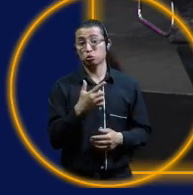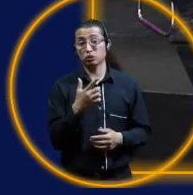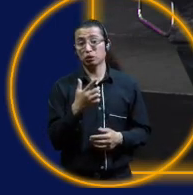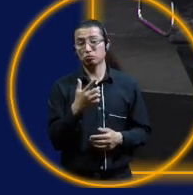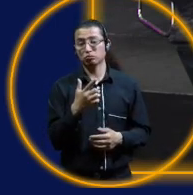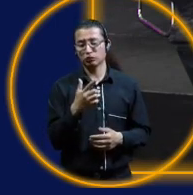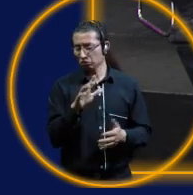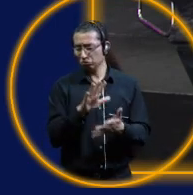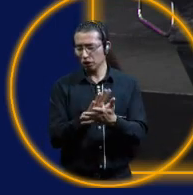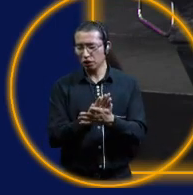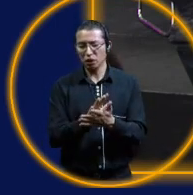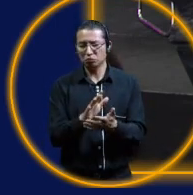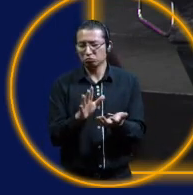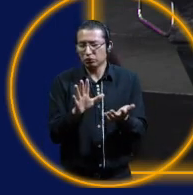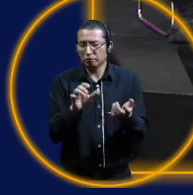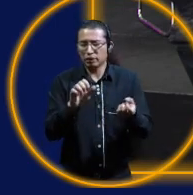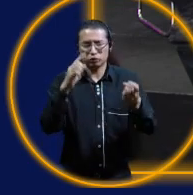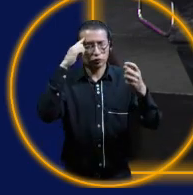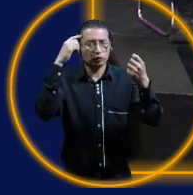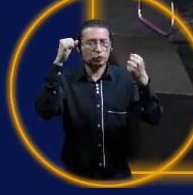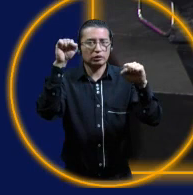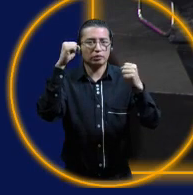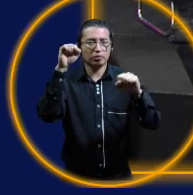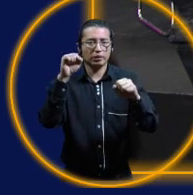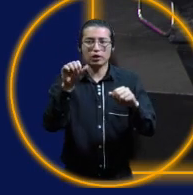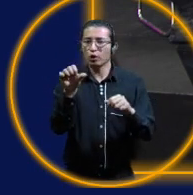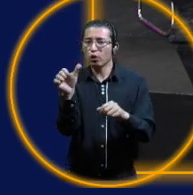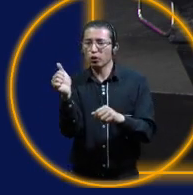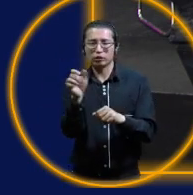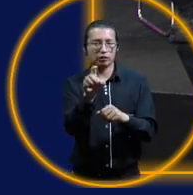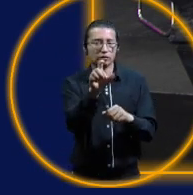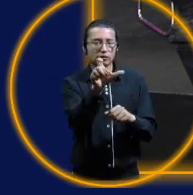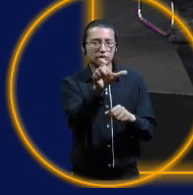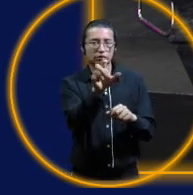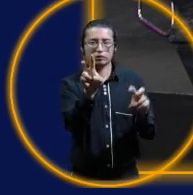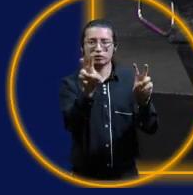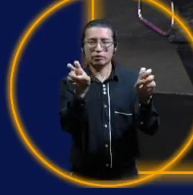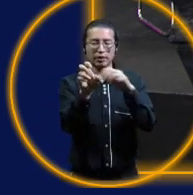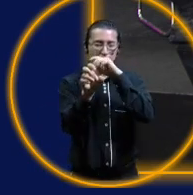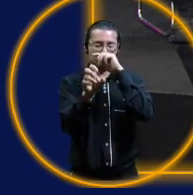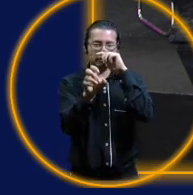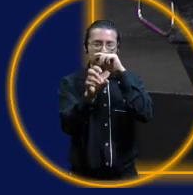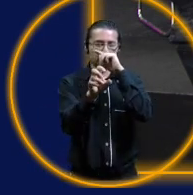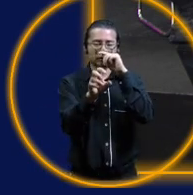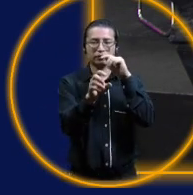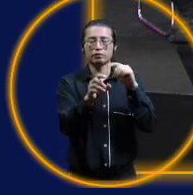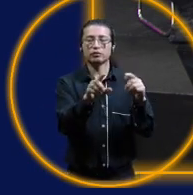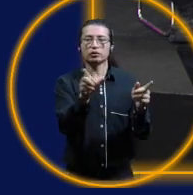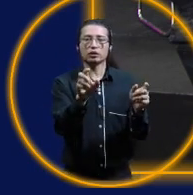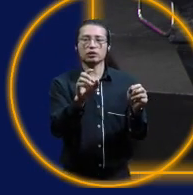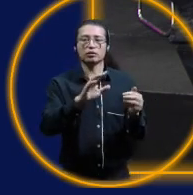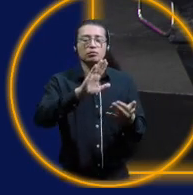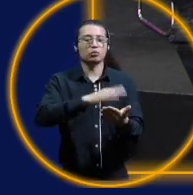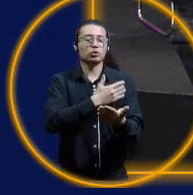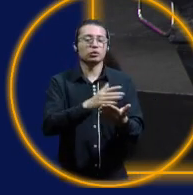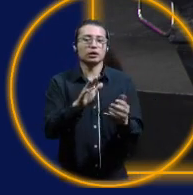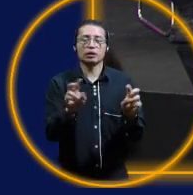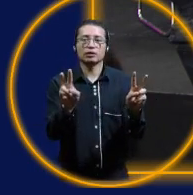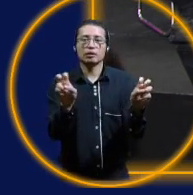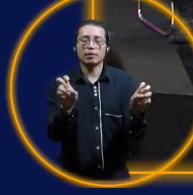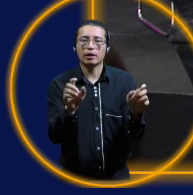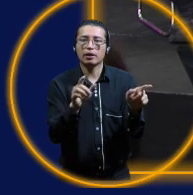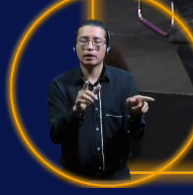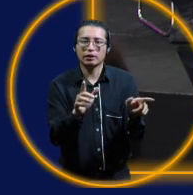if you're looking for a filter, I like actual music critics, like people, more than curated